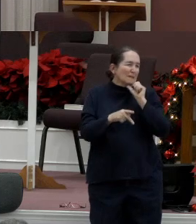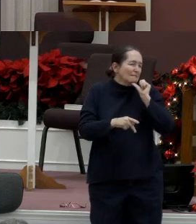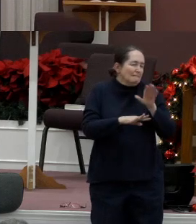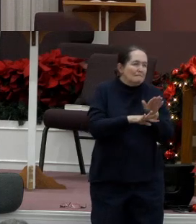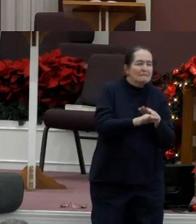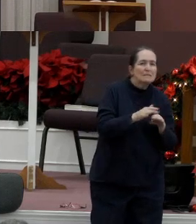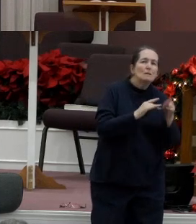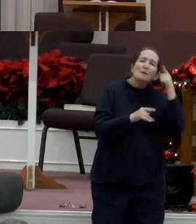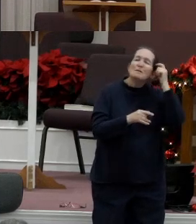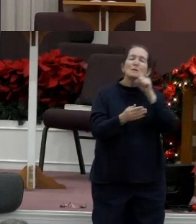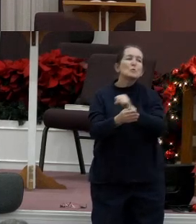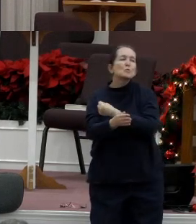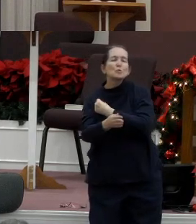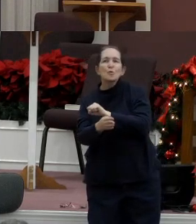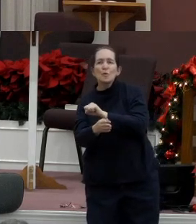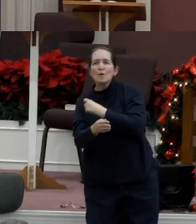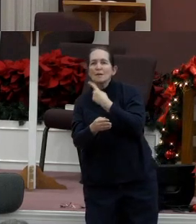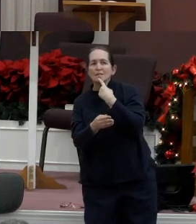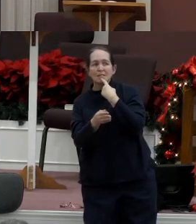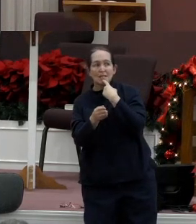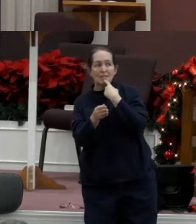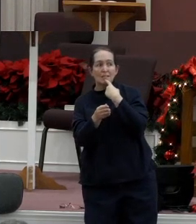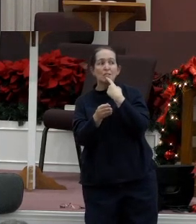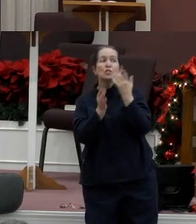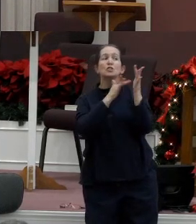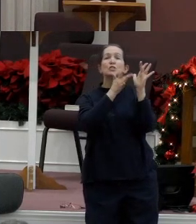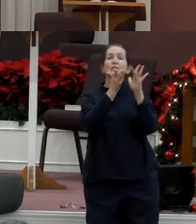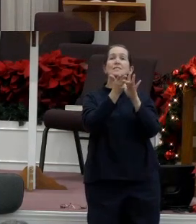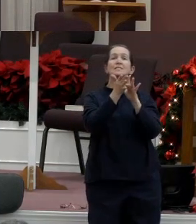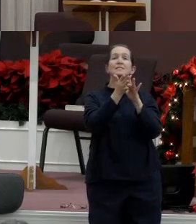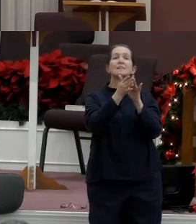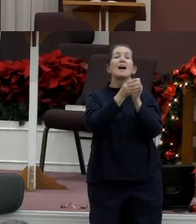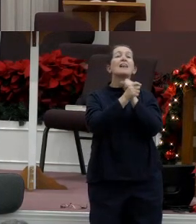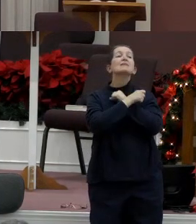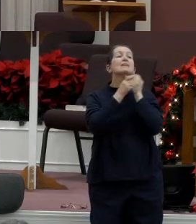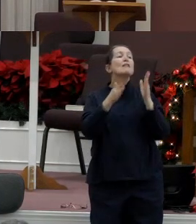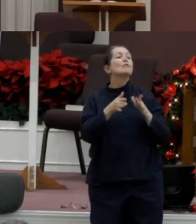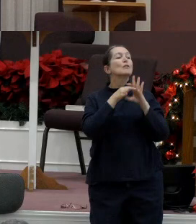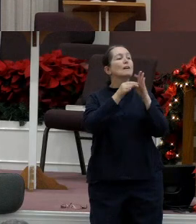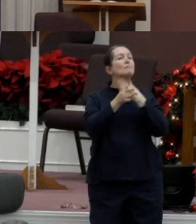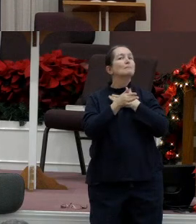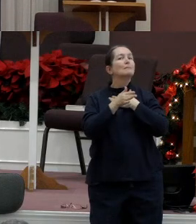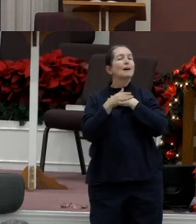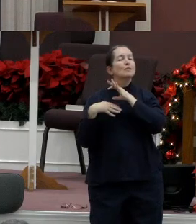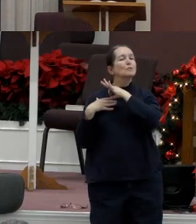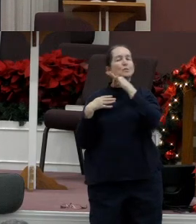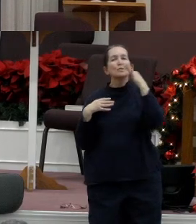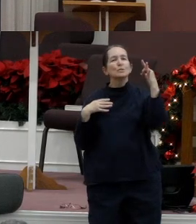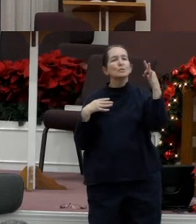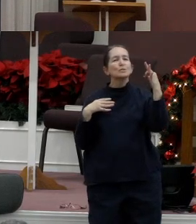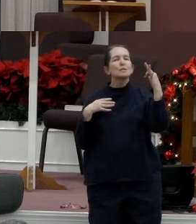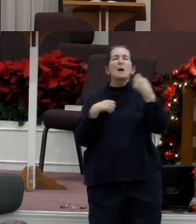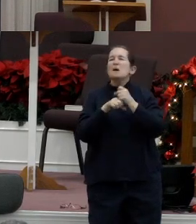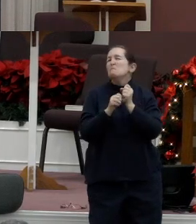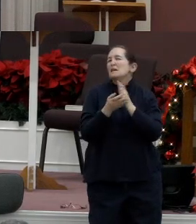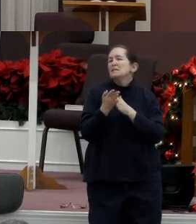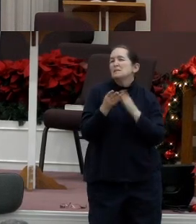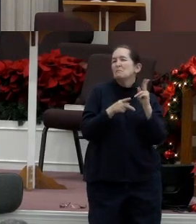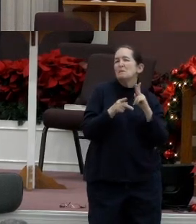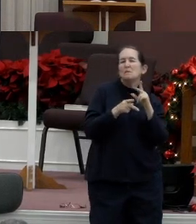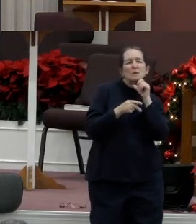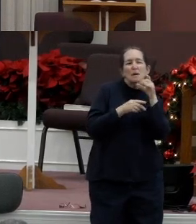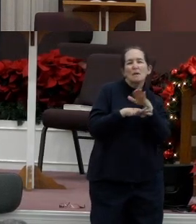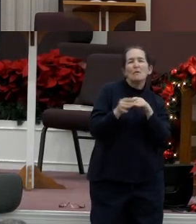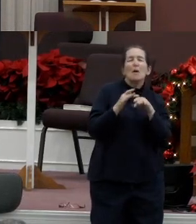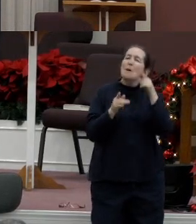Because the song said, Jesus, lover of my soul. And it just made some people uncomfortable because